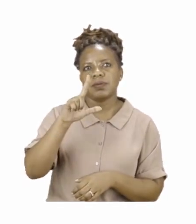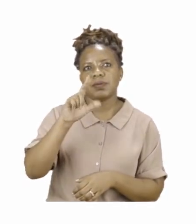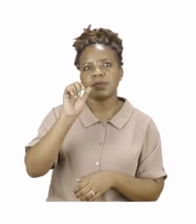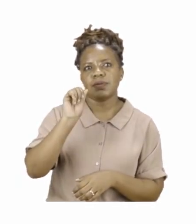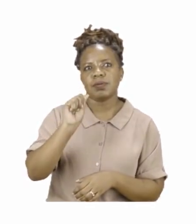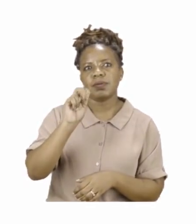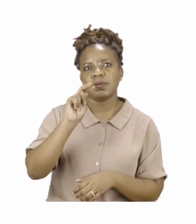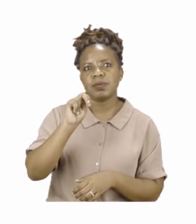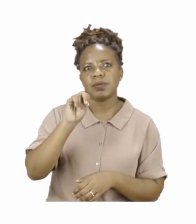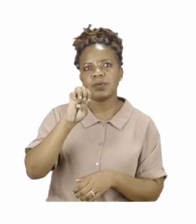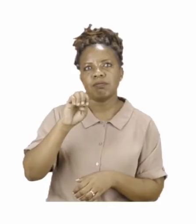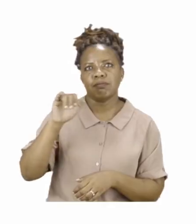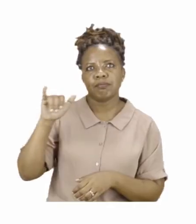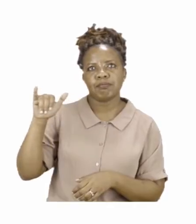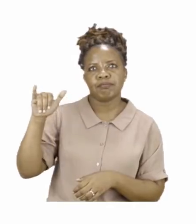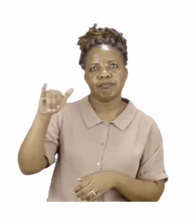plane,